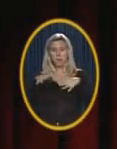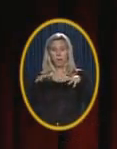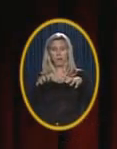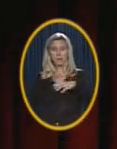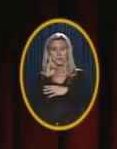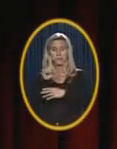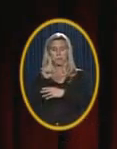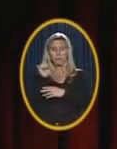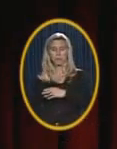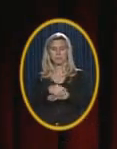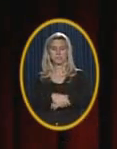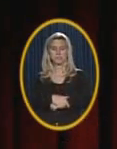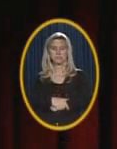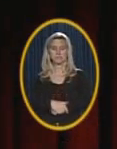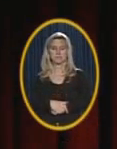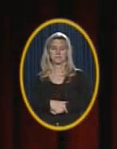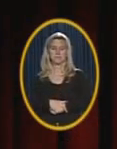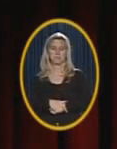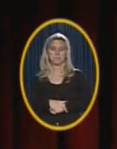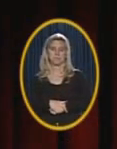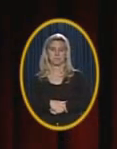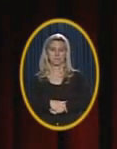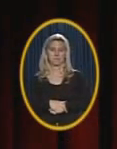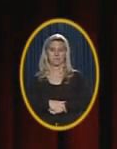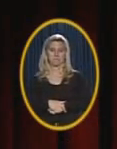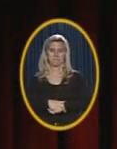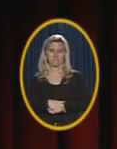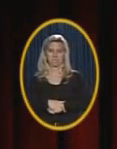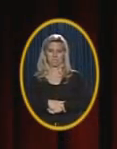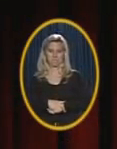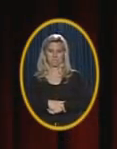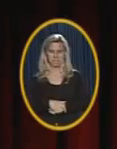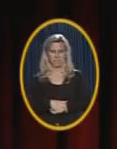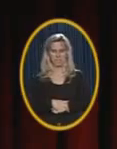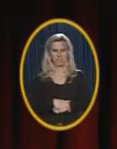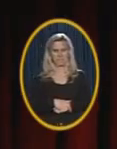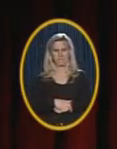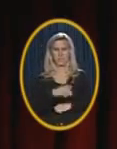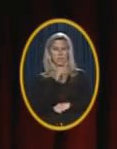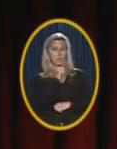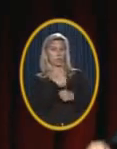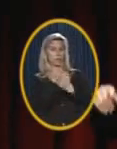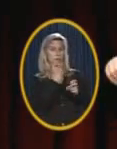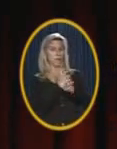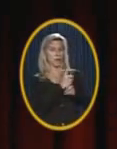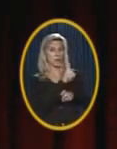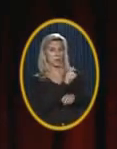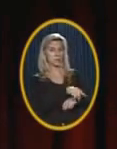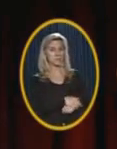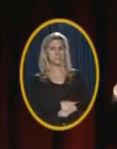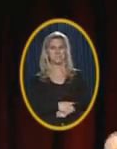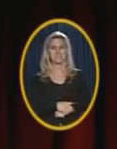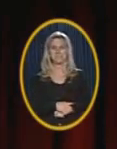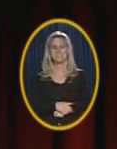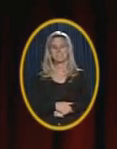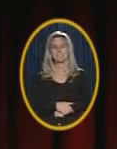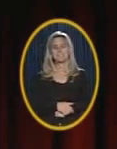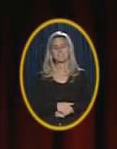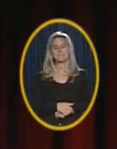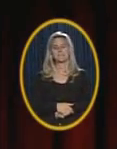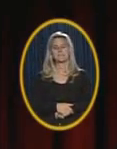audience and have you ask them some questions if you have any. Don't make them too hard, though. Okay, I see somebody back here in the